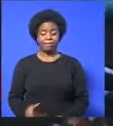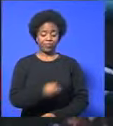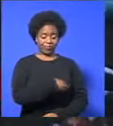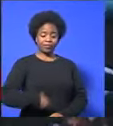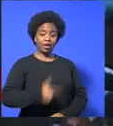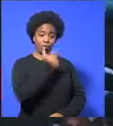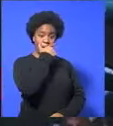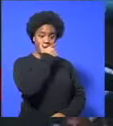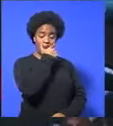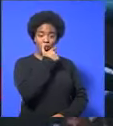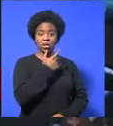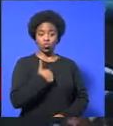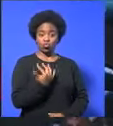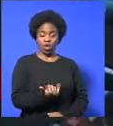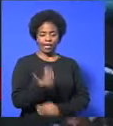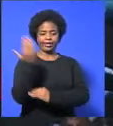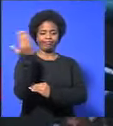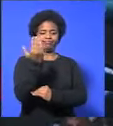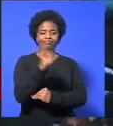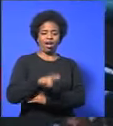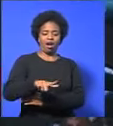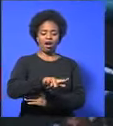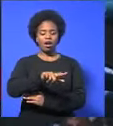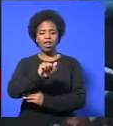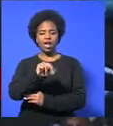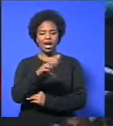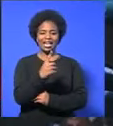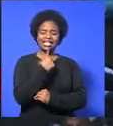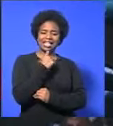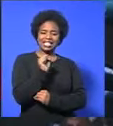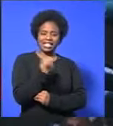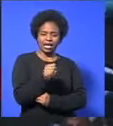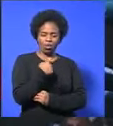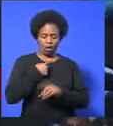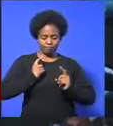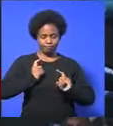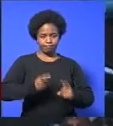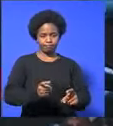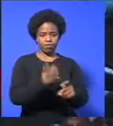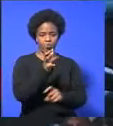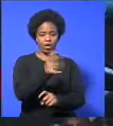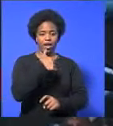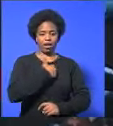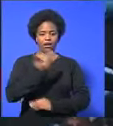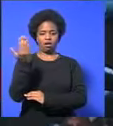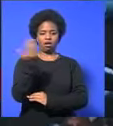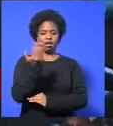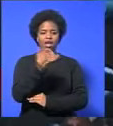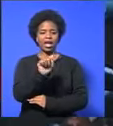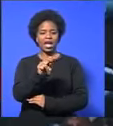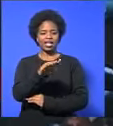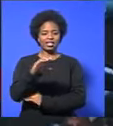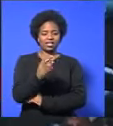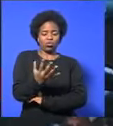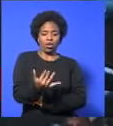President Cyril Ramaphosa also spoke about land today, and he says land restoration must be speeded up. He delivered the keynote address at the ANC